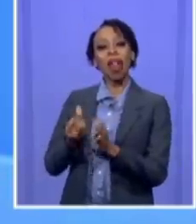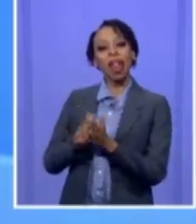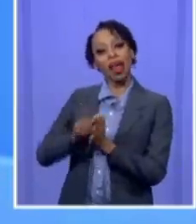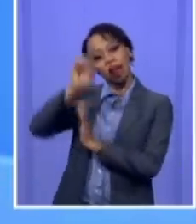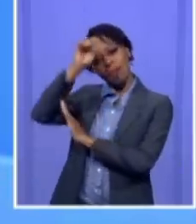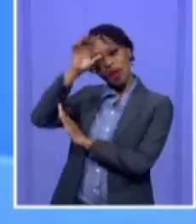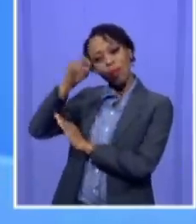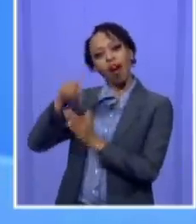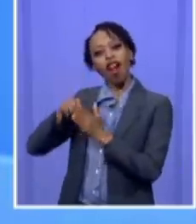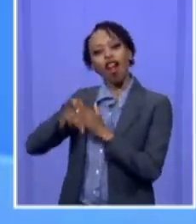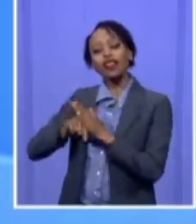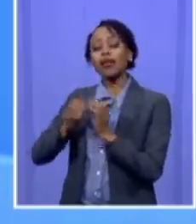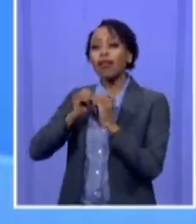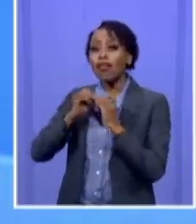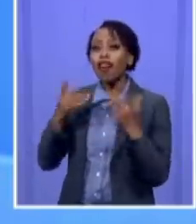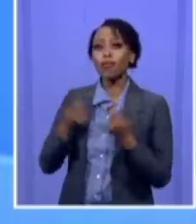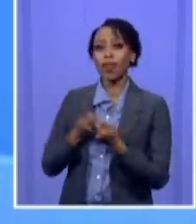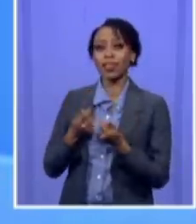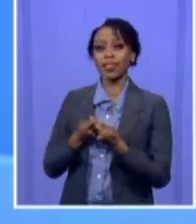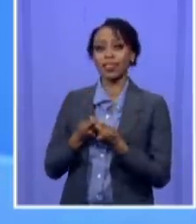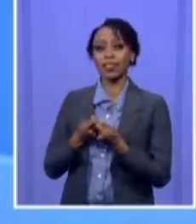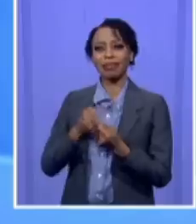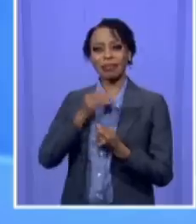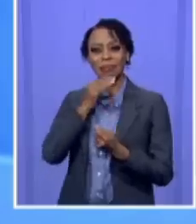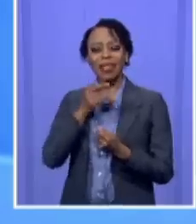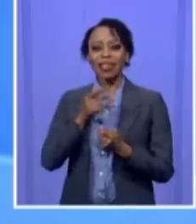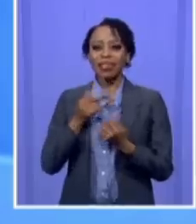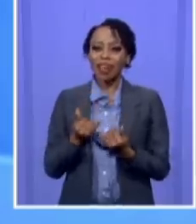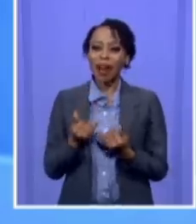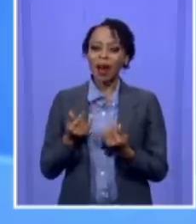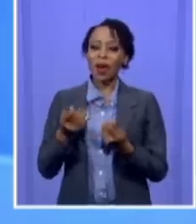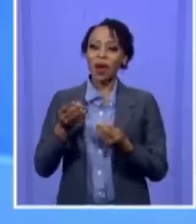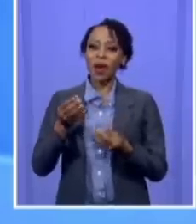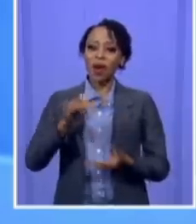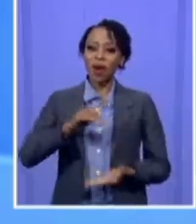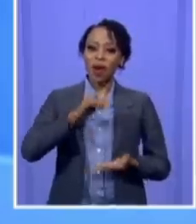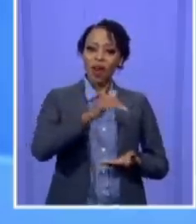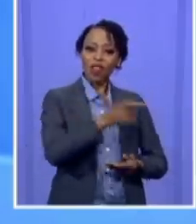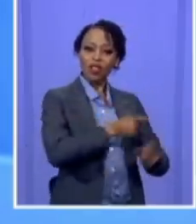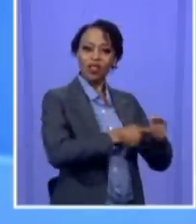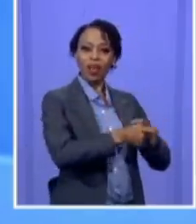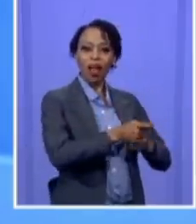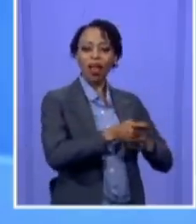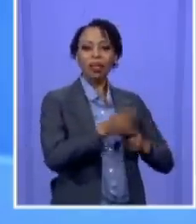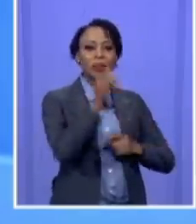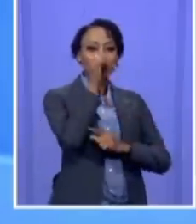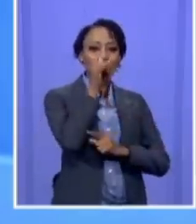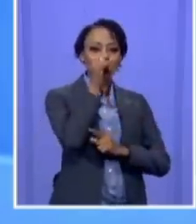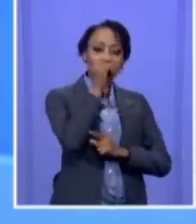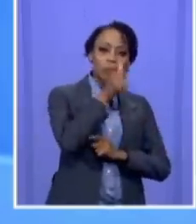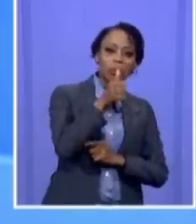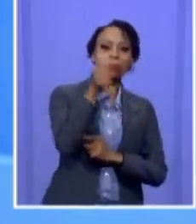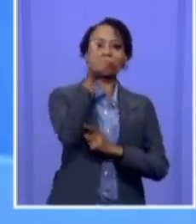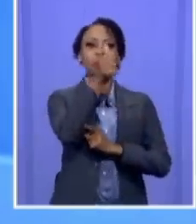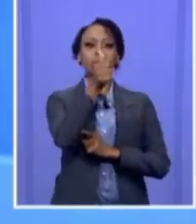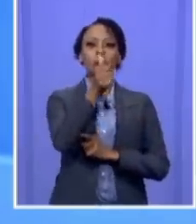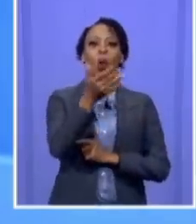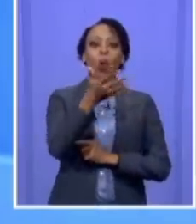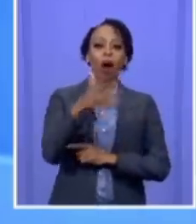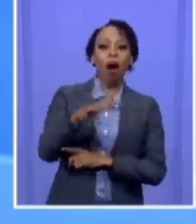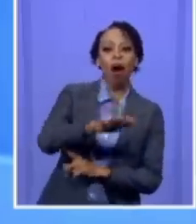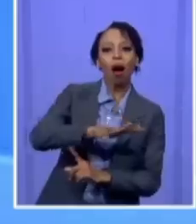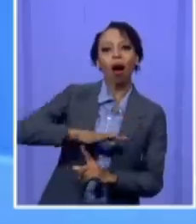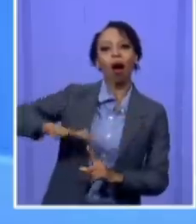losing billions. Now, this is being sold to kingpins in and around these